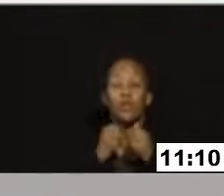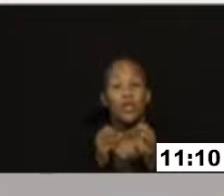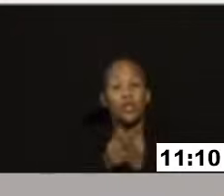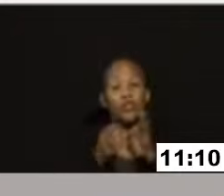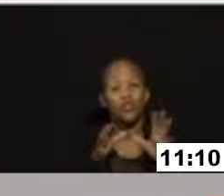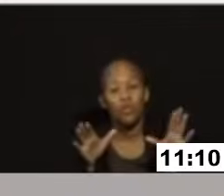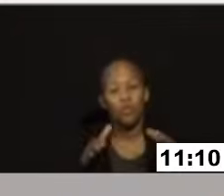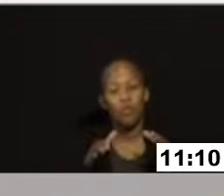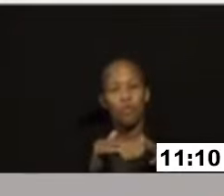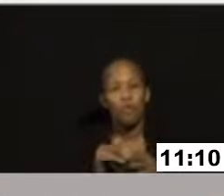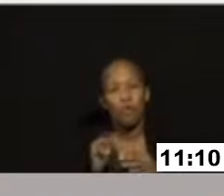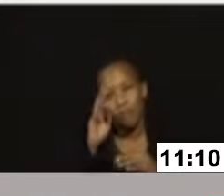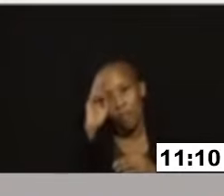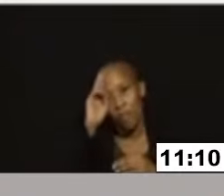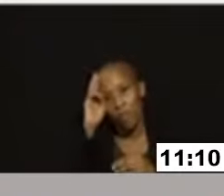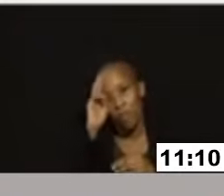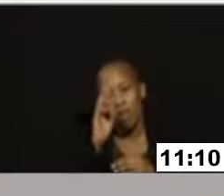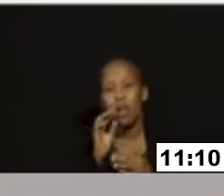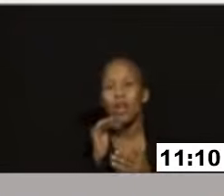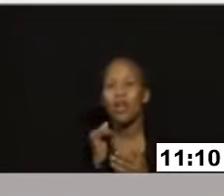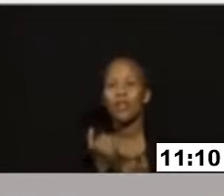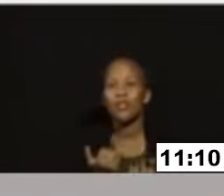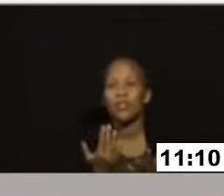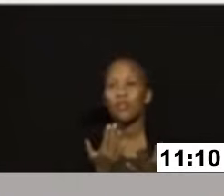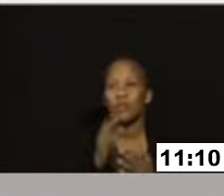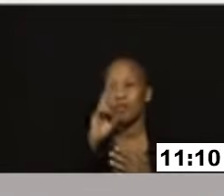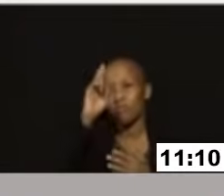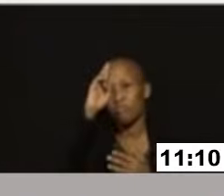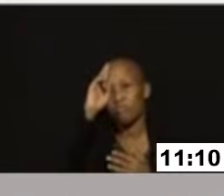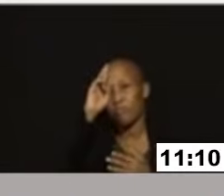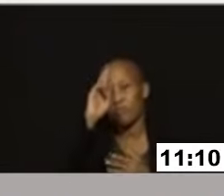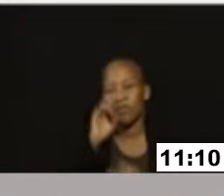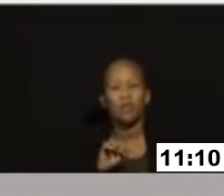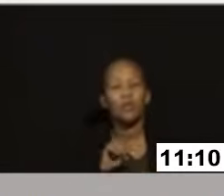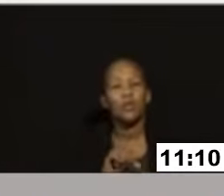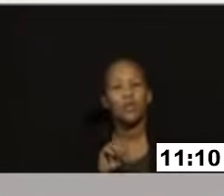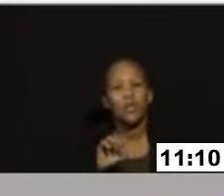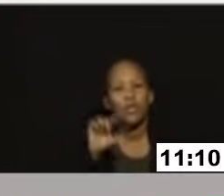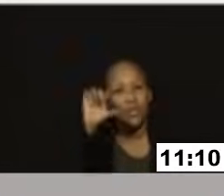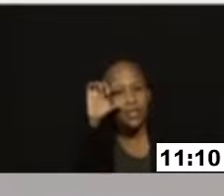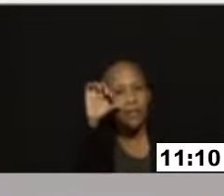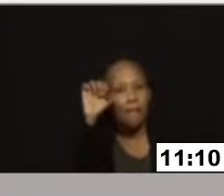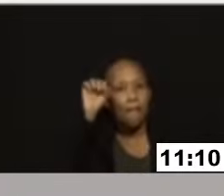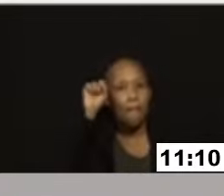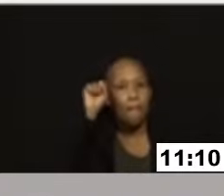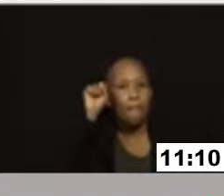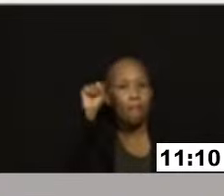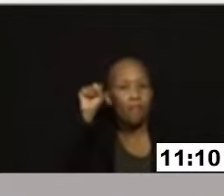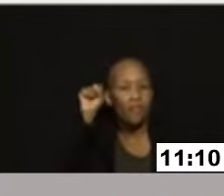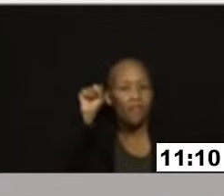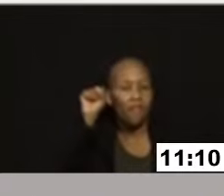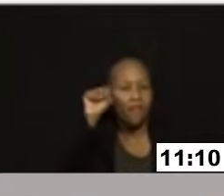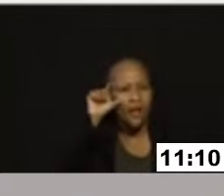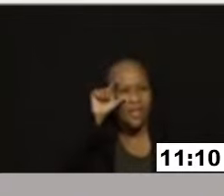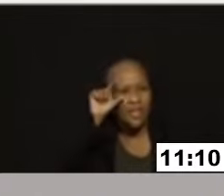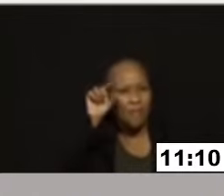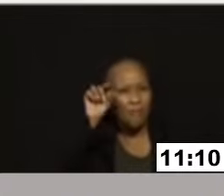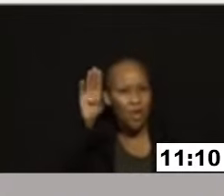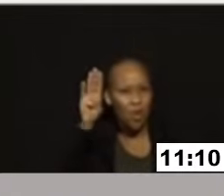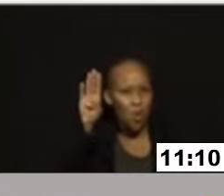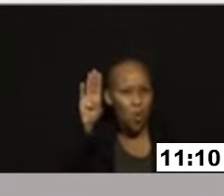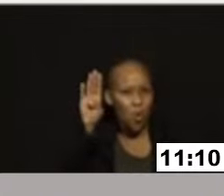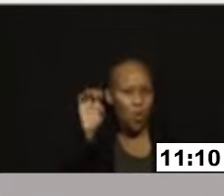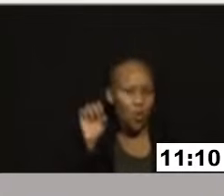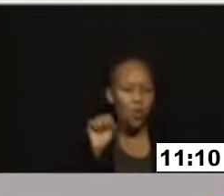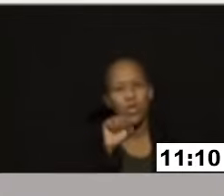service to commemorate the death of Steve Biko in police custody. The rector of the university at the time